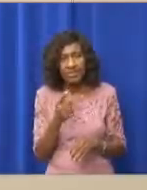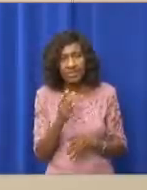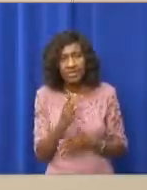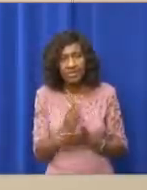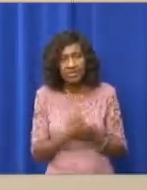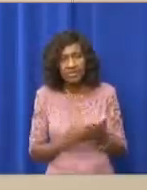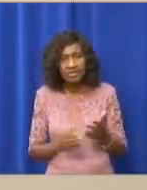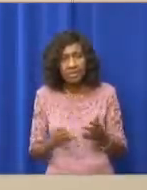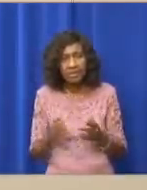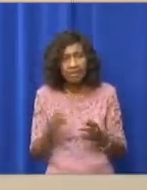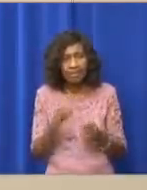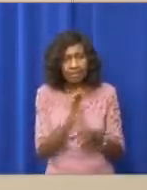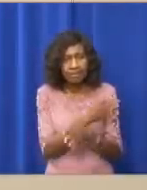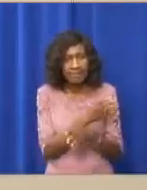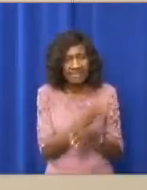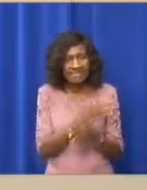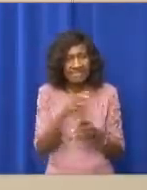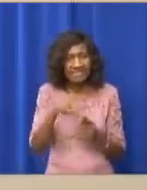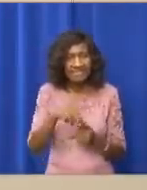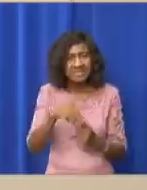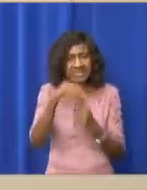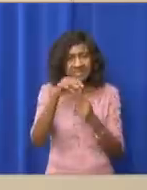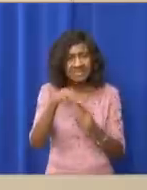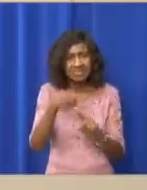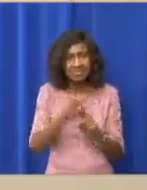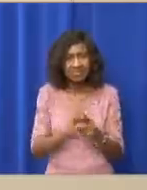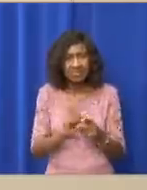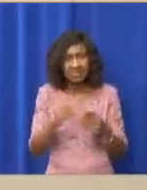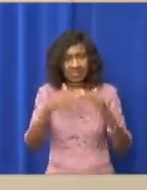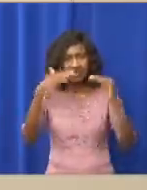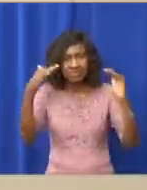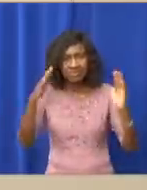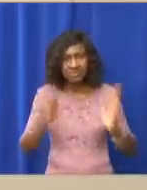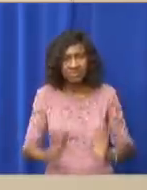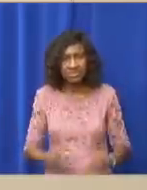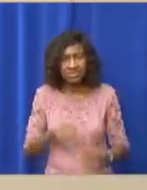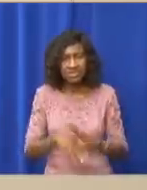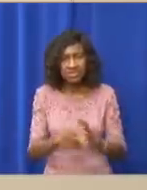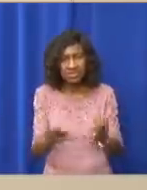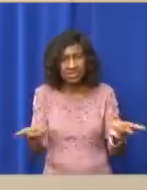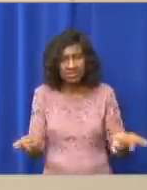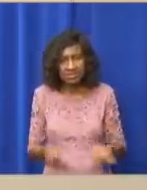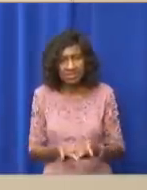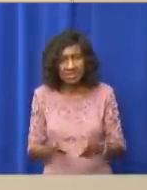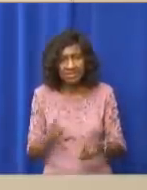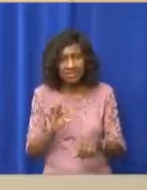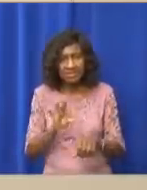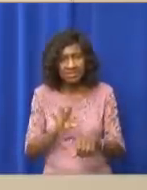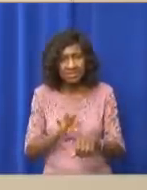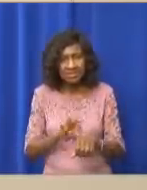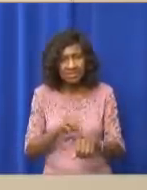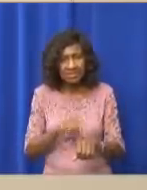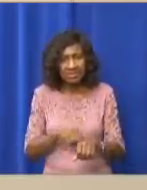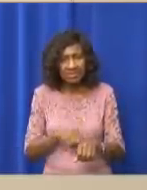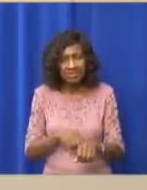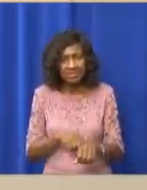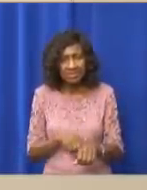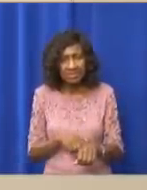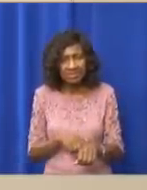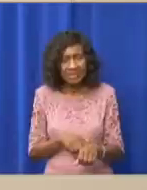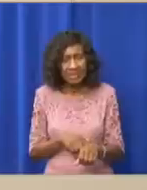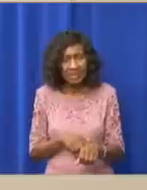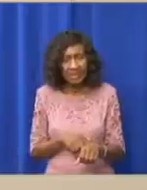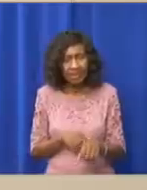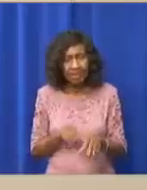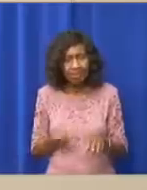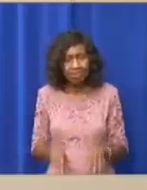activity exempt from the shelter-in-place provisions. Or curfew time can, in accordance with government